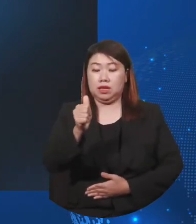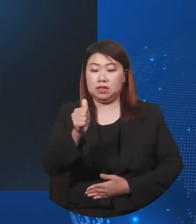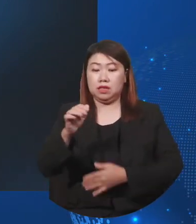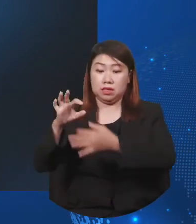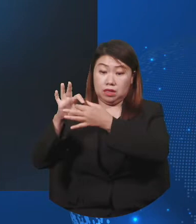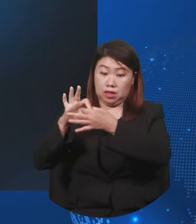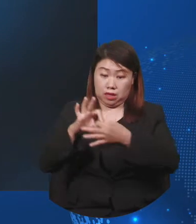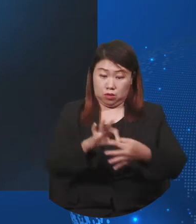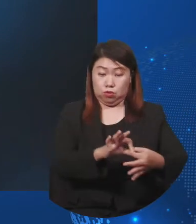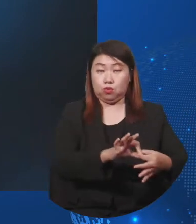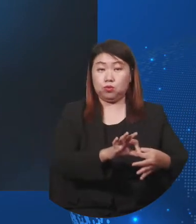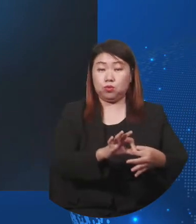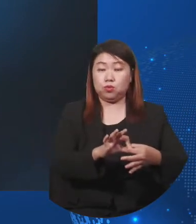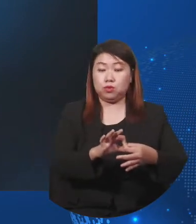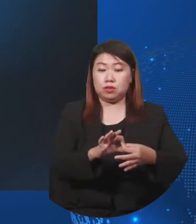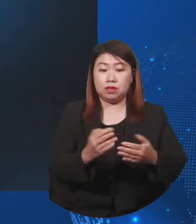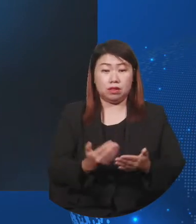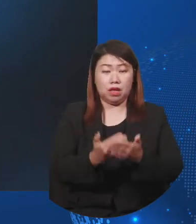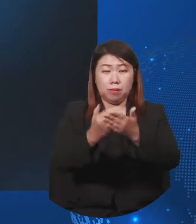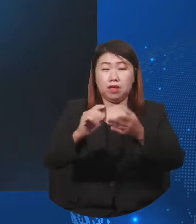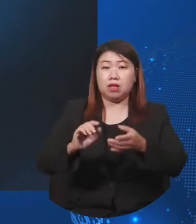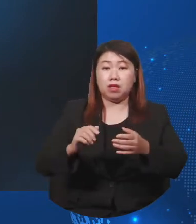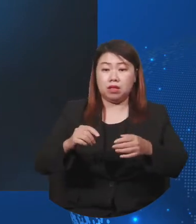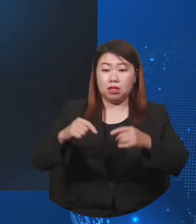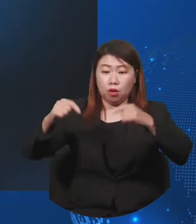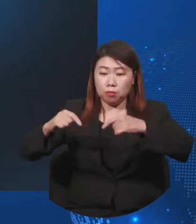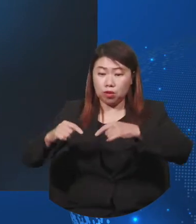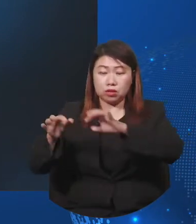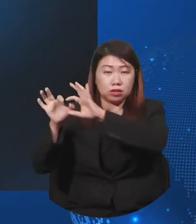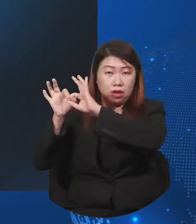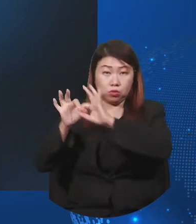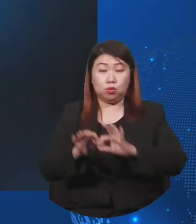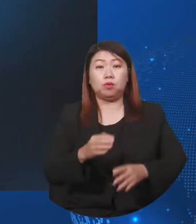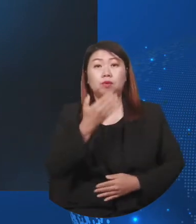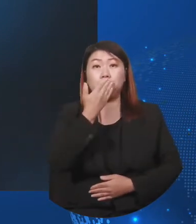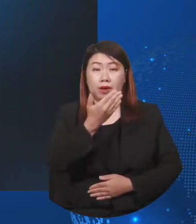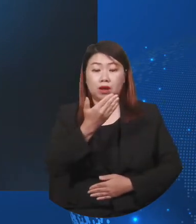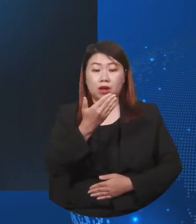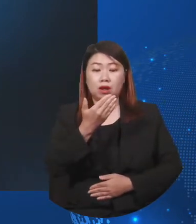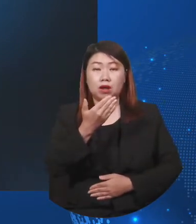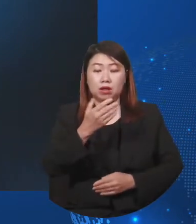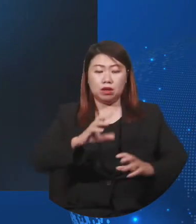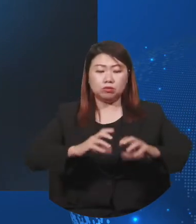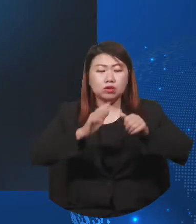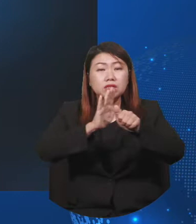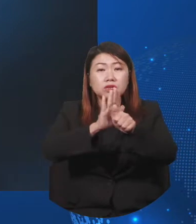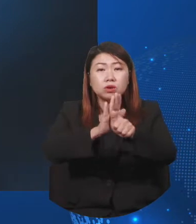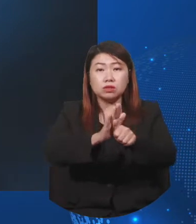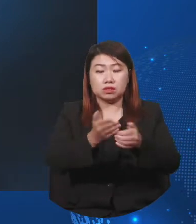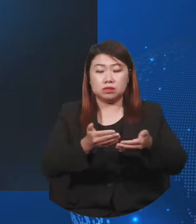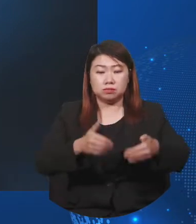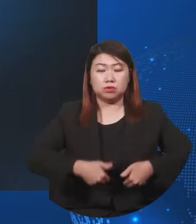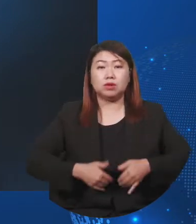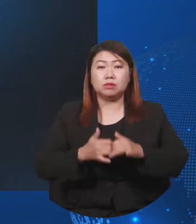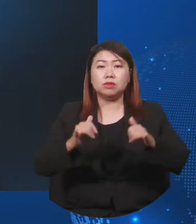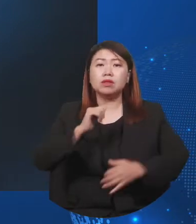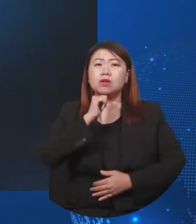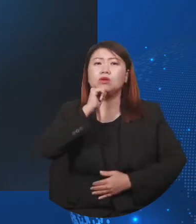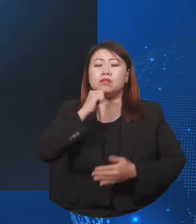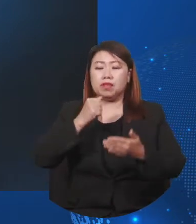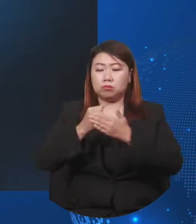the least developed countries, in fighting devastating poverty. So global advocacy, I